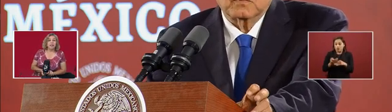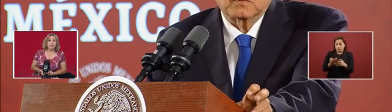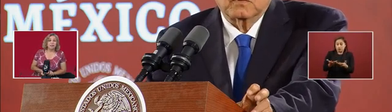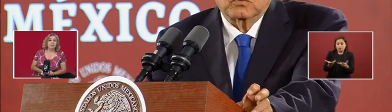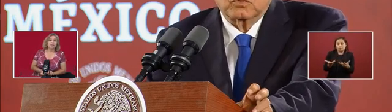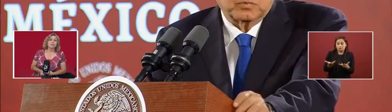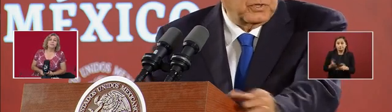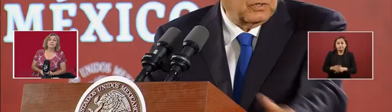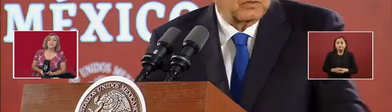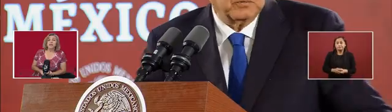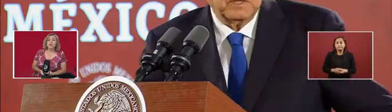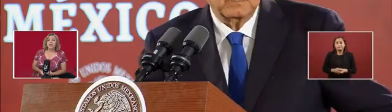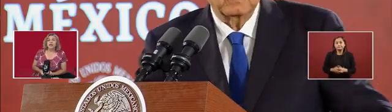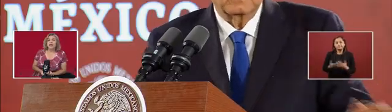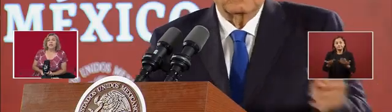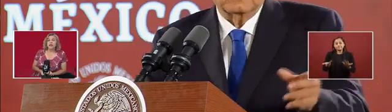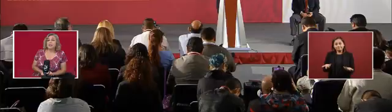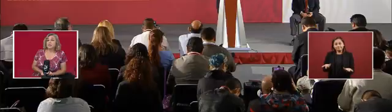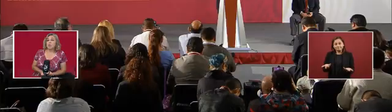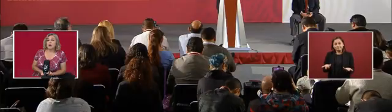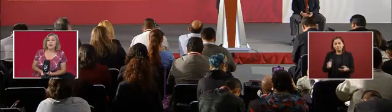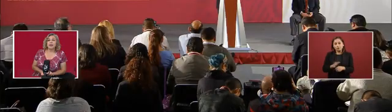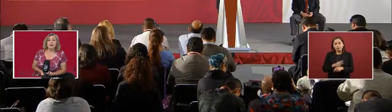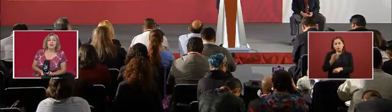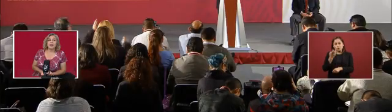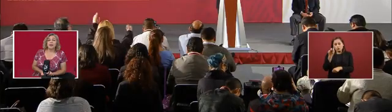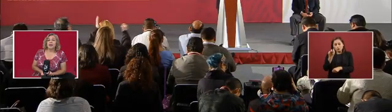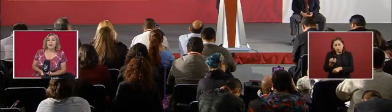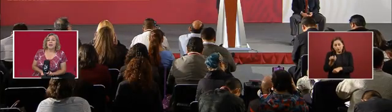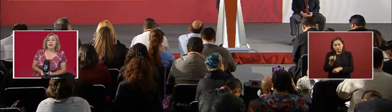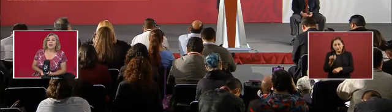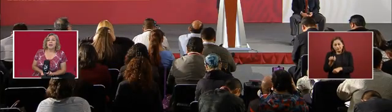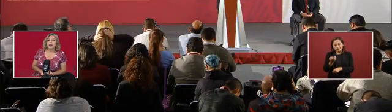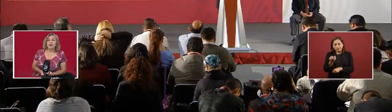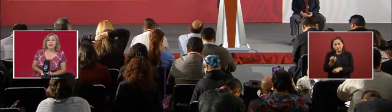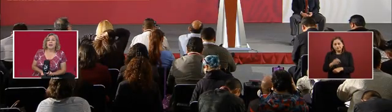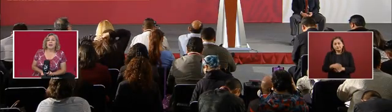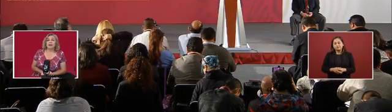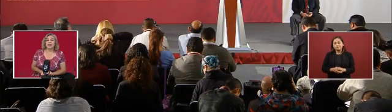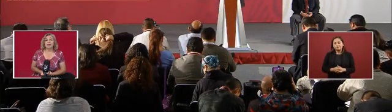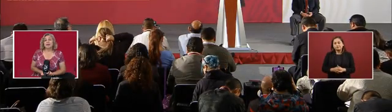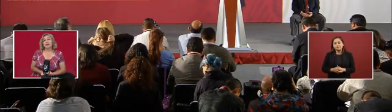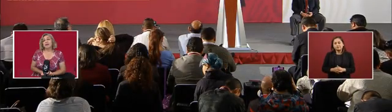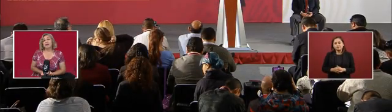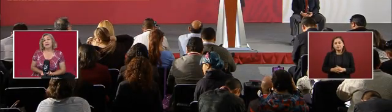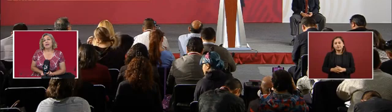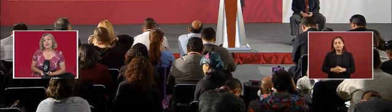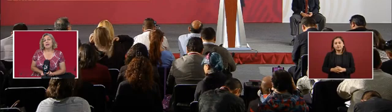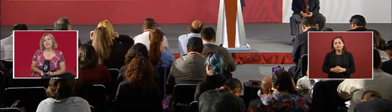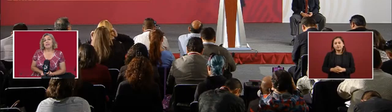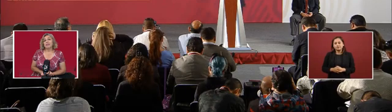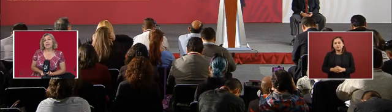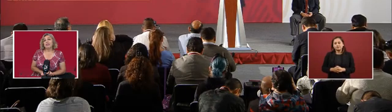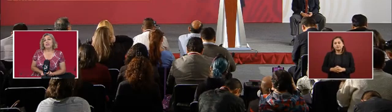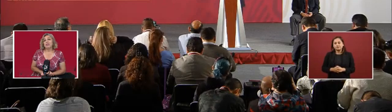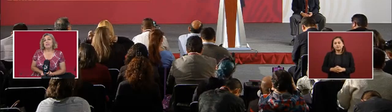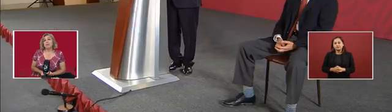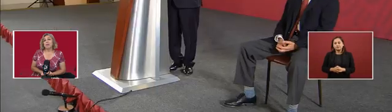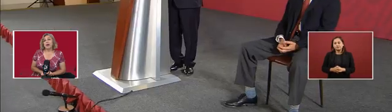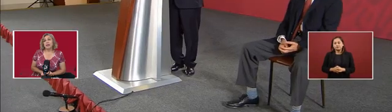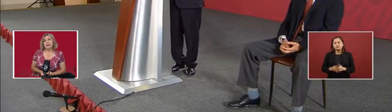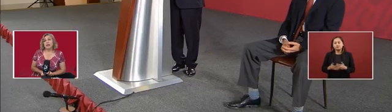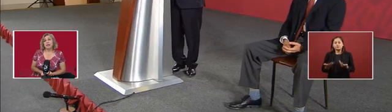públicos opened an por parte de investigation la against Fiscalía General district attorney por workers el caso. due to